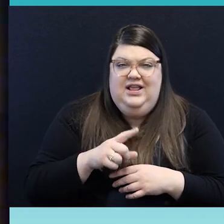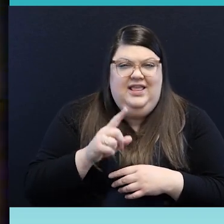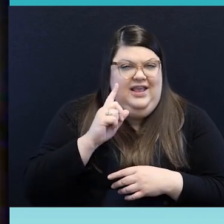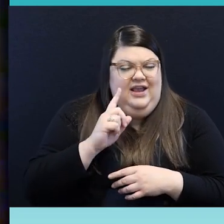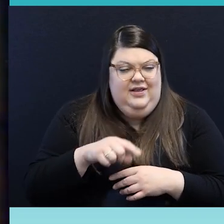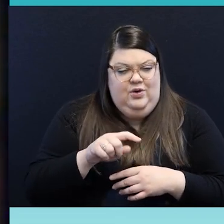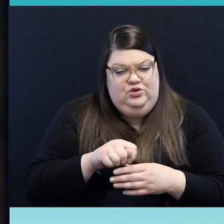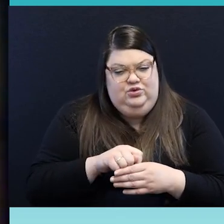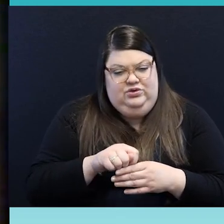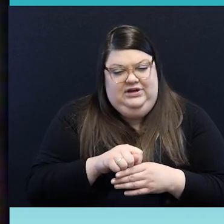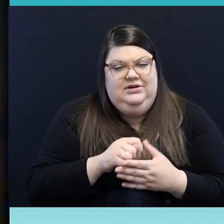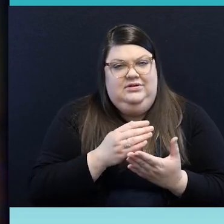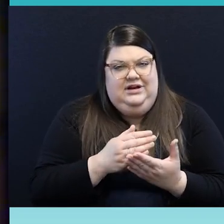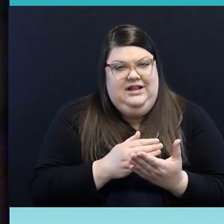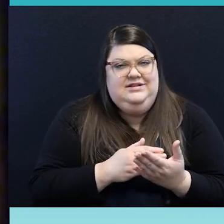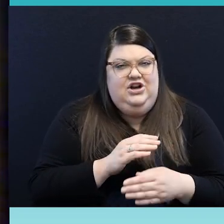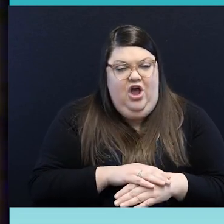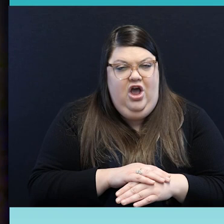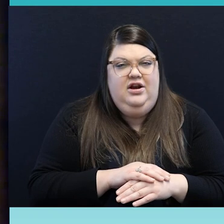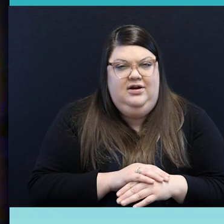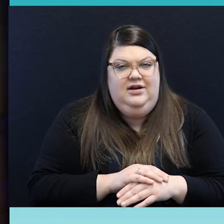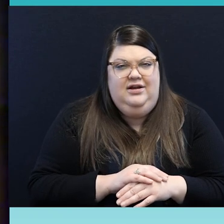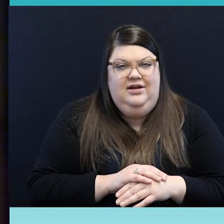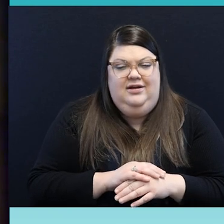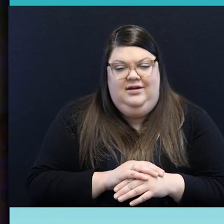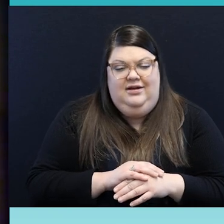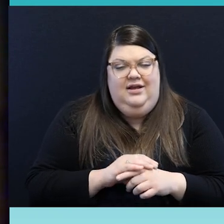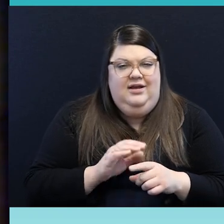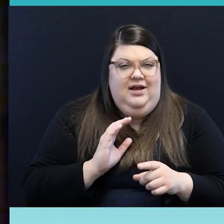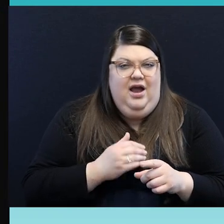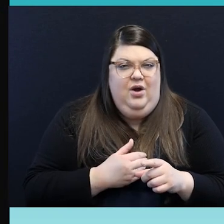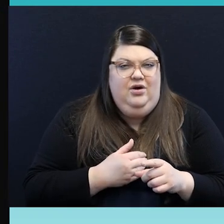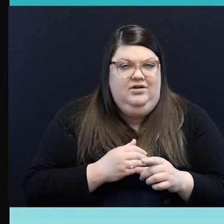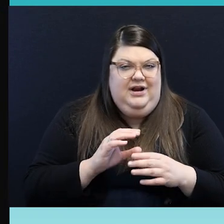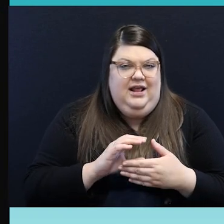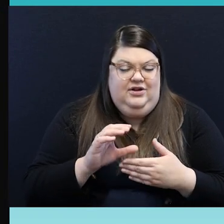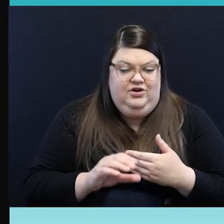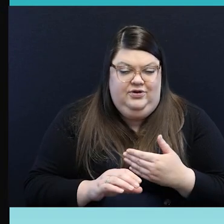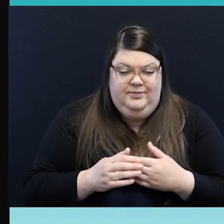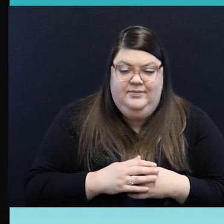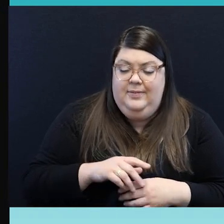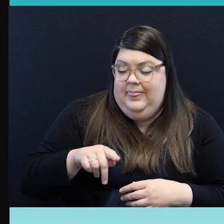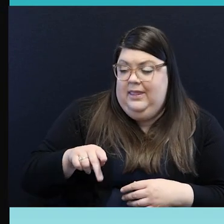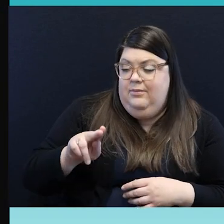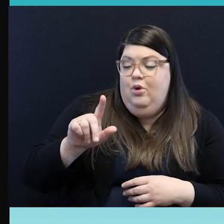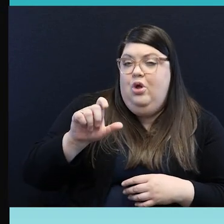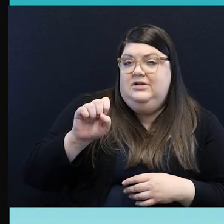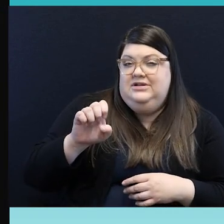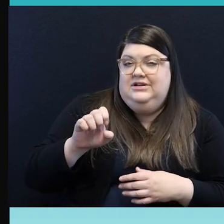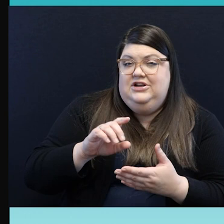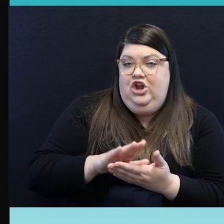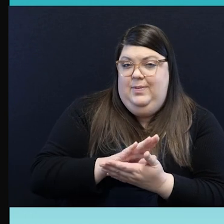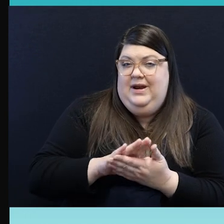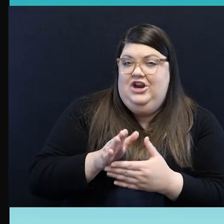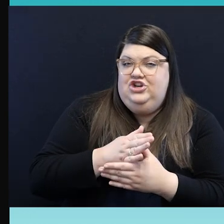think those trainings are listed on the AZEOLCP calendar. So the POLST document, as I shared,